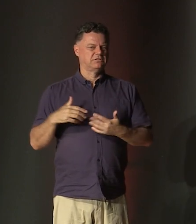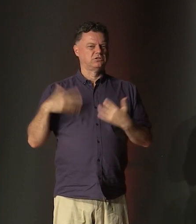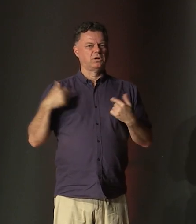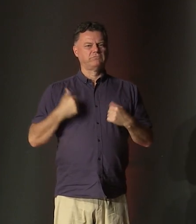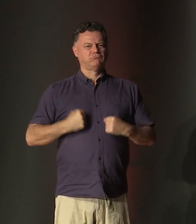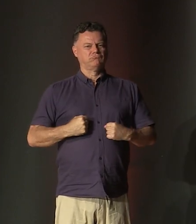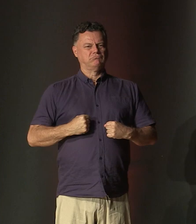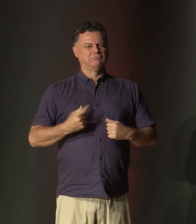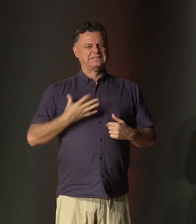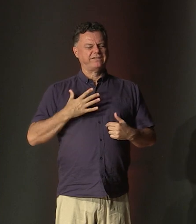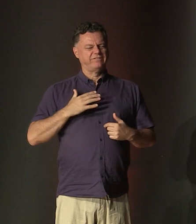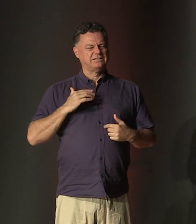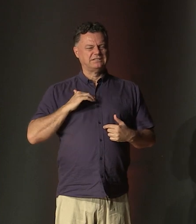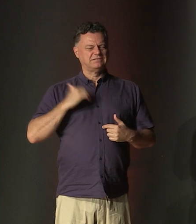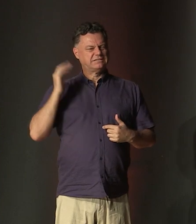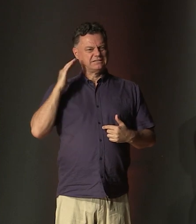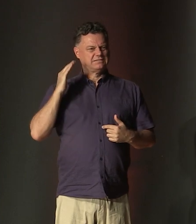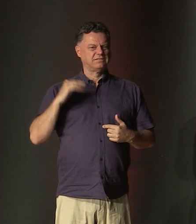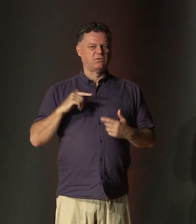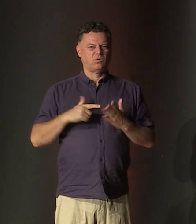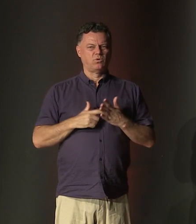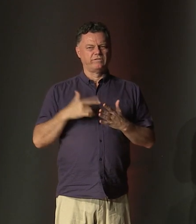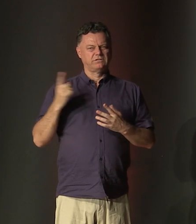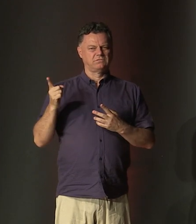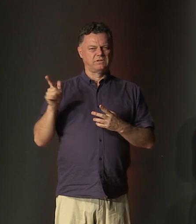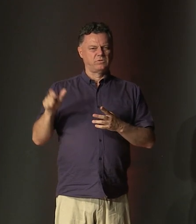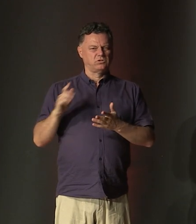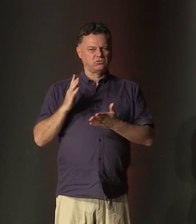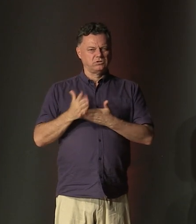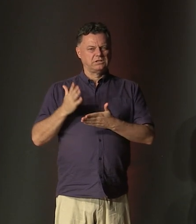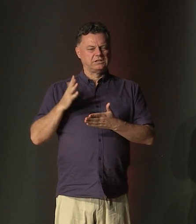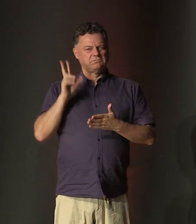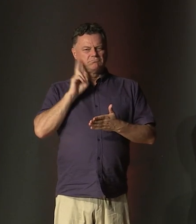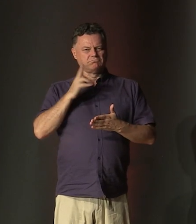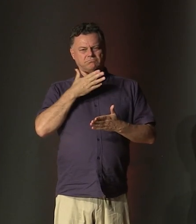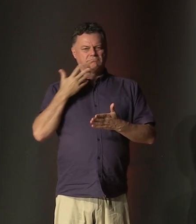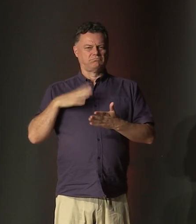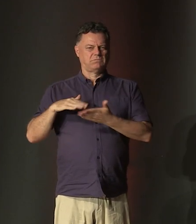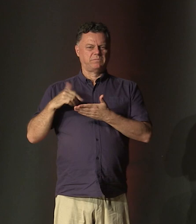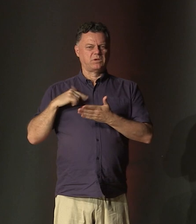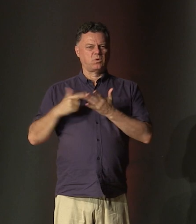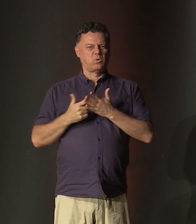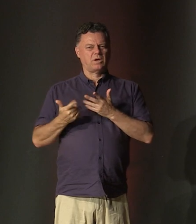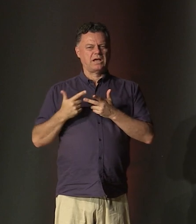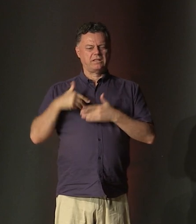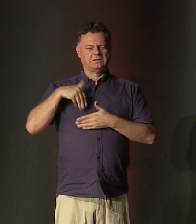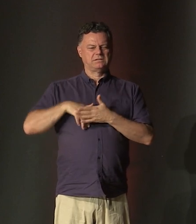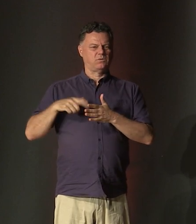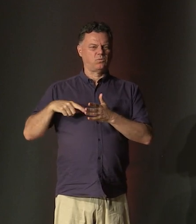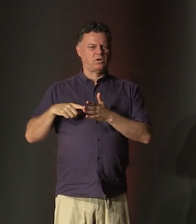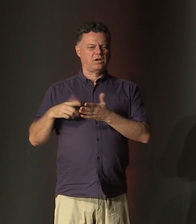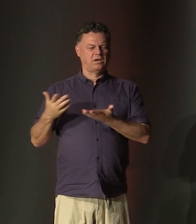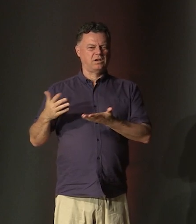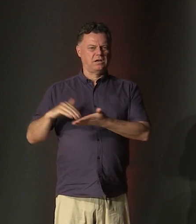person's motivations aren't genuine. Or we worry that if we let someone